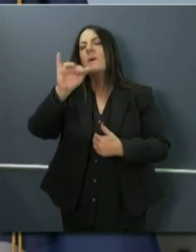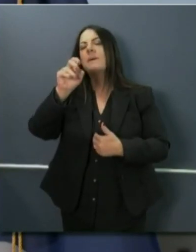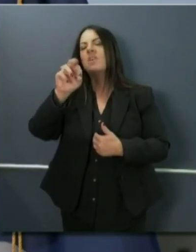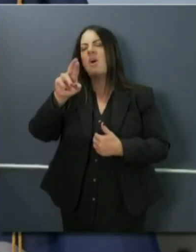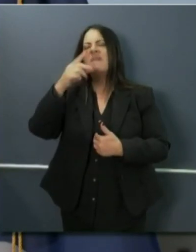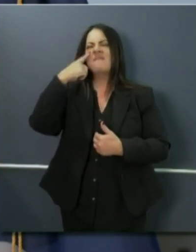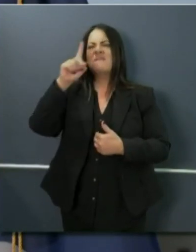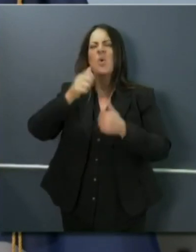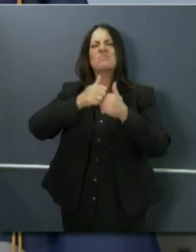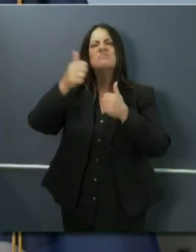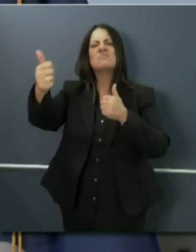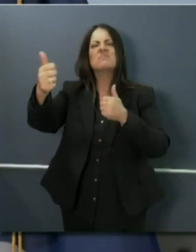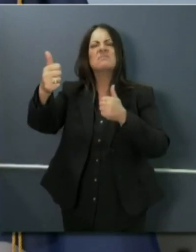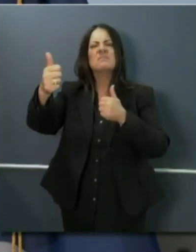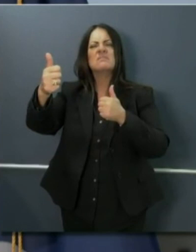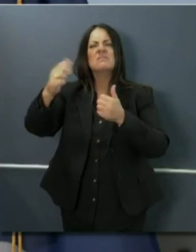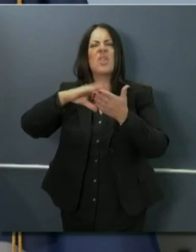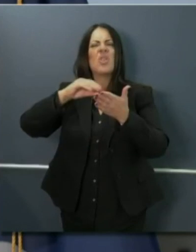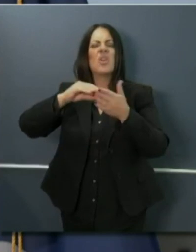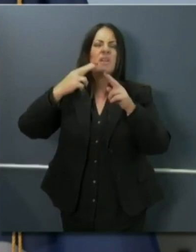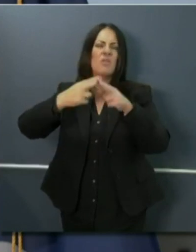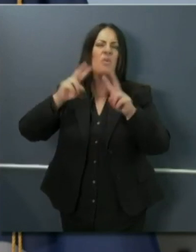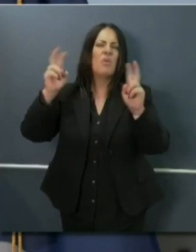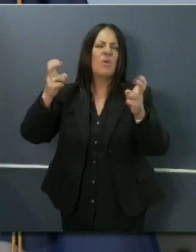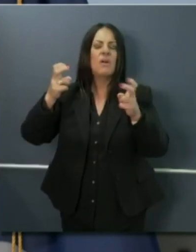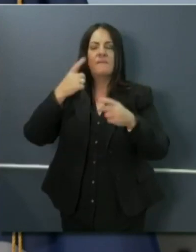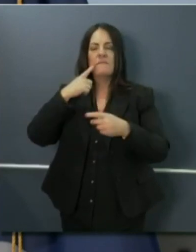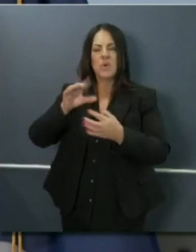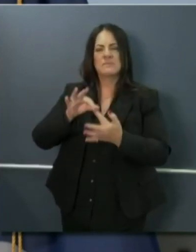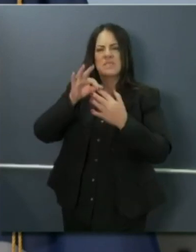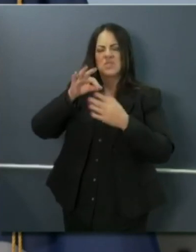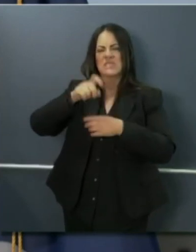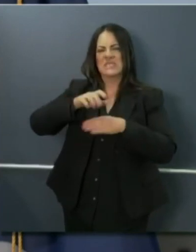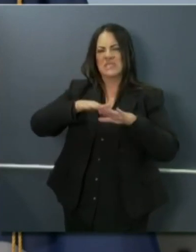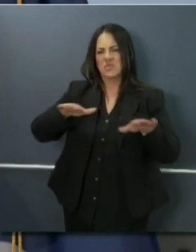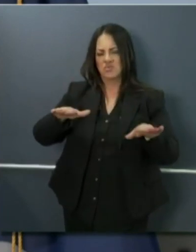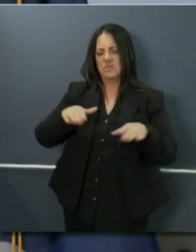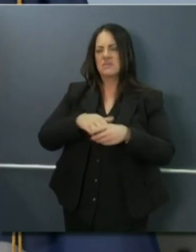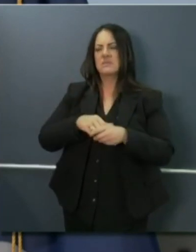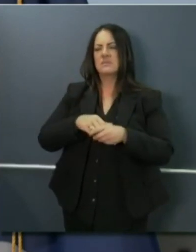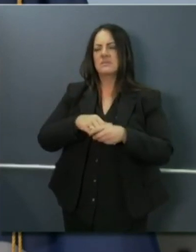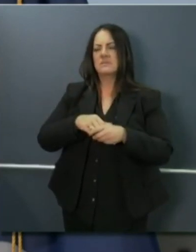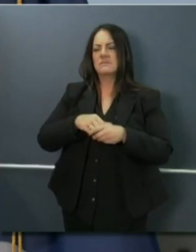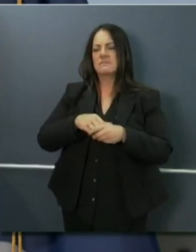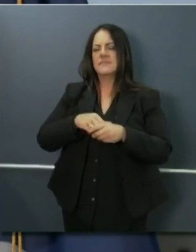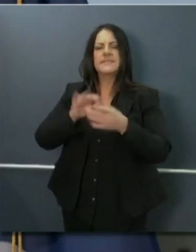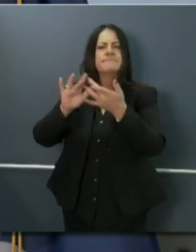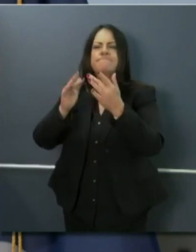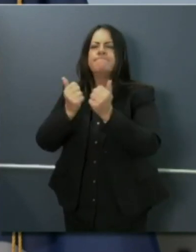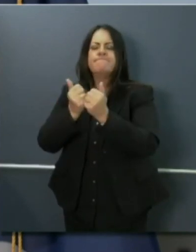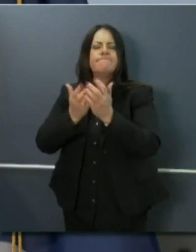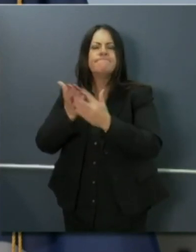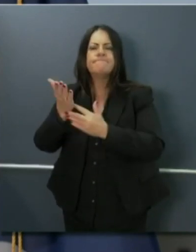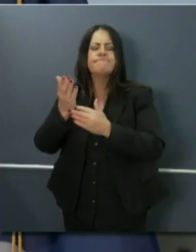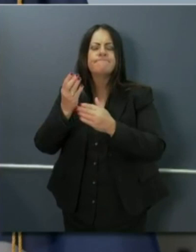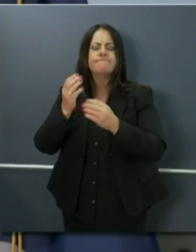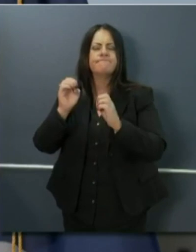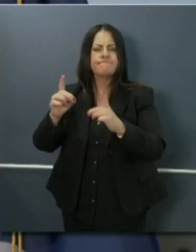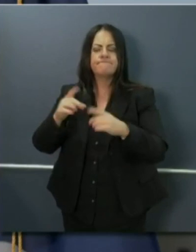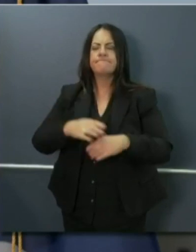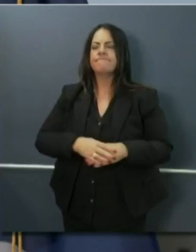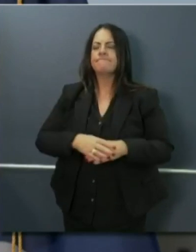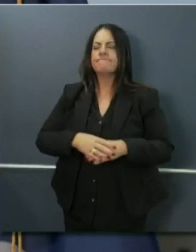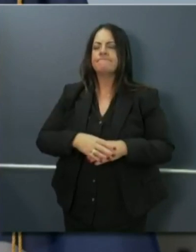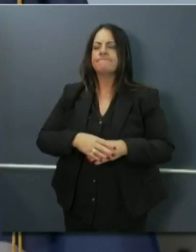for special needs kids as well, which only reinforces my affirmation that, yes,